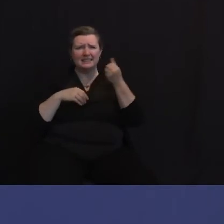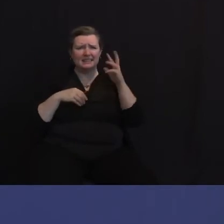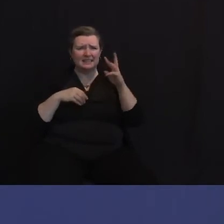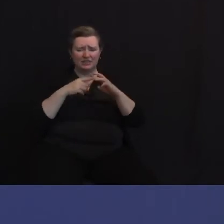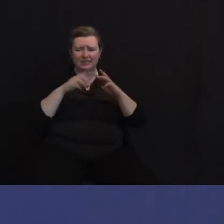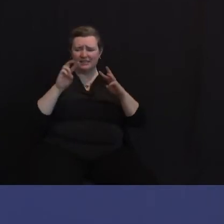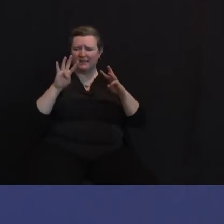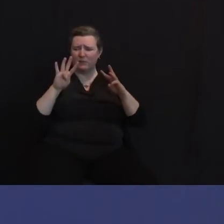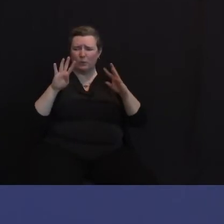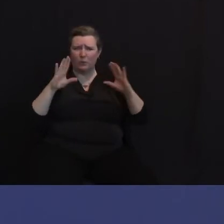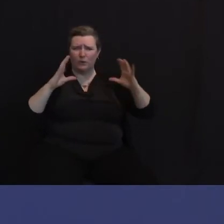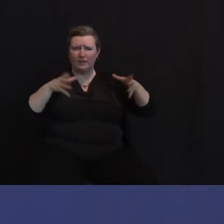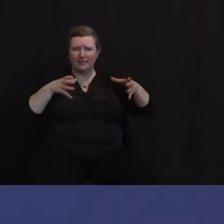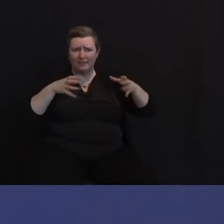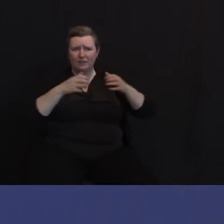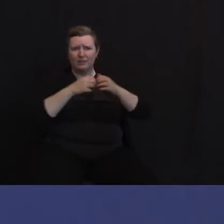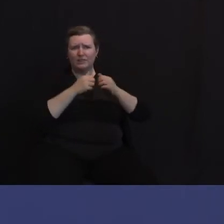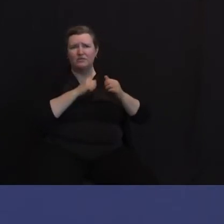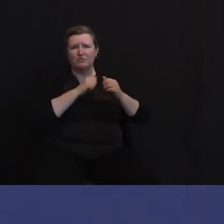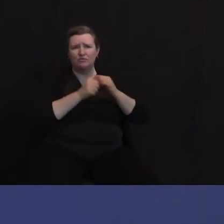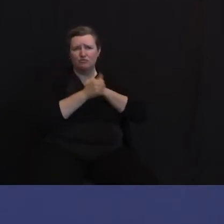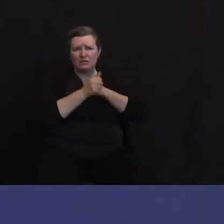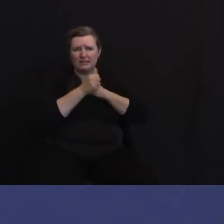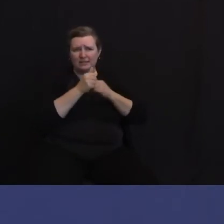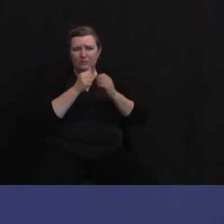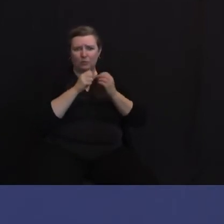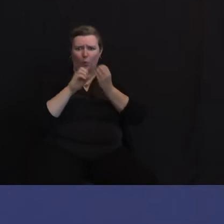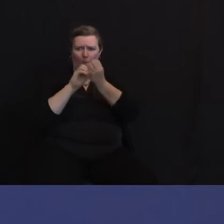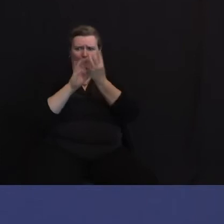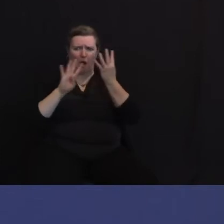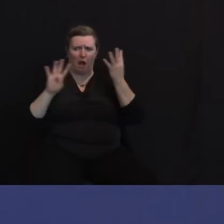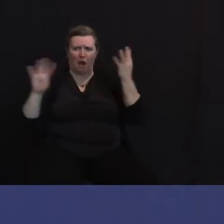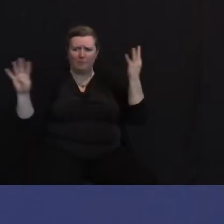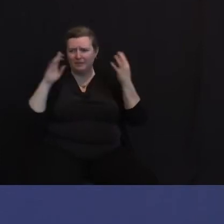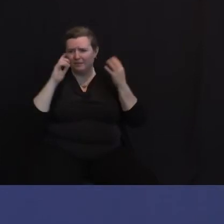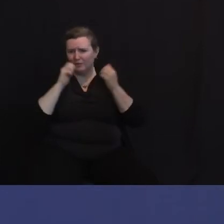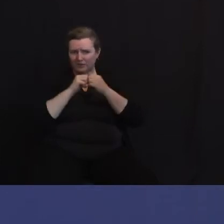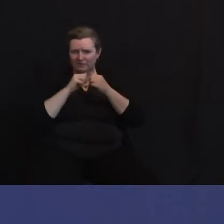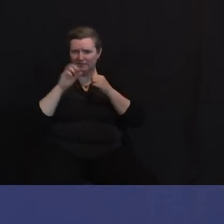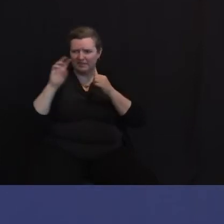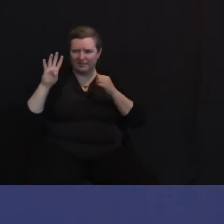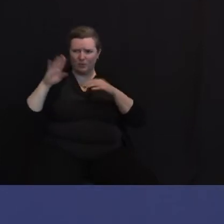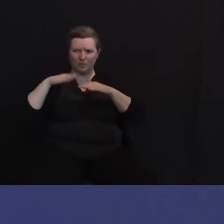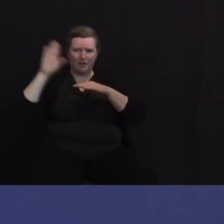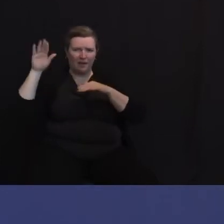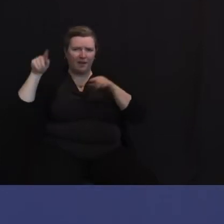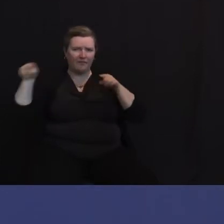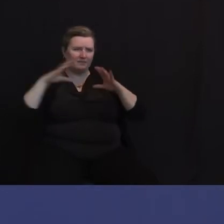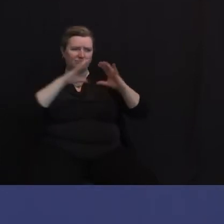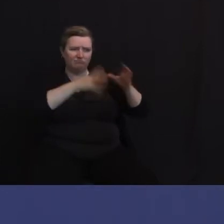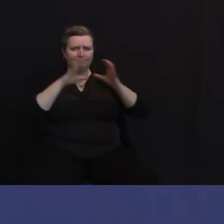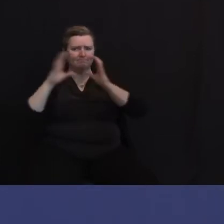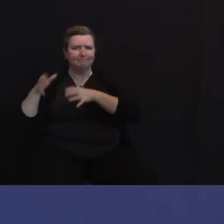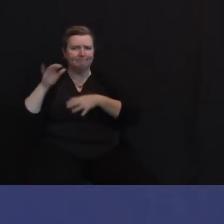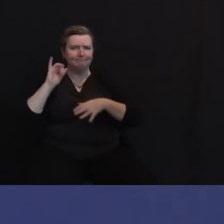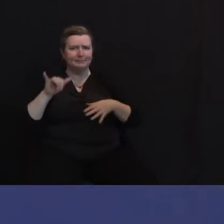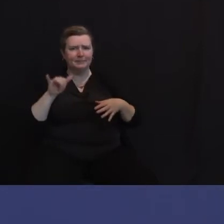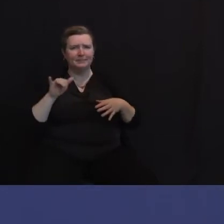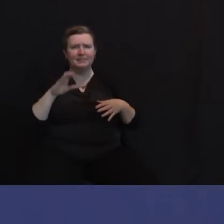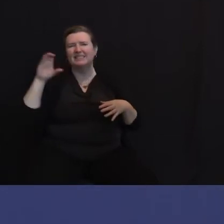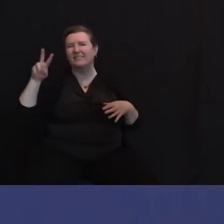Sure. And Judy, you may want to also weigh in on the nursing homes, but here's the thing. There's a schedule for both the CVS and the